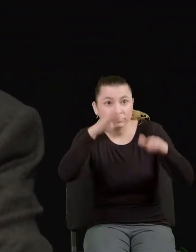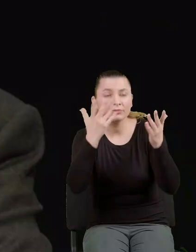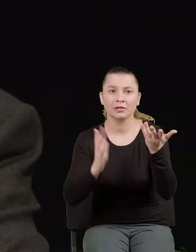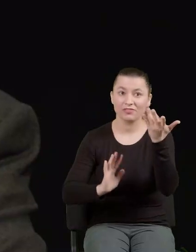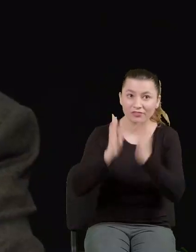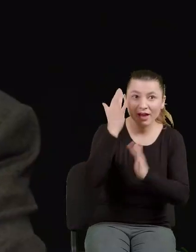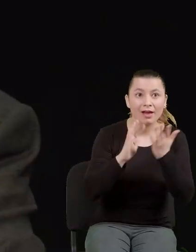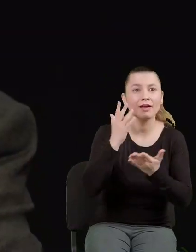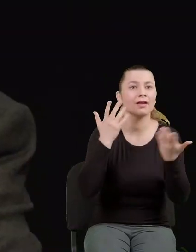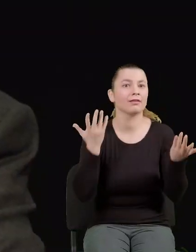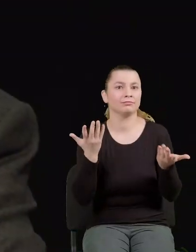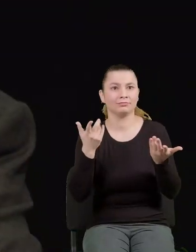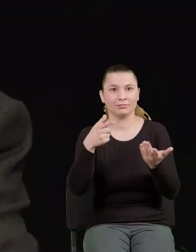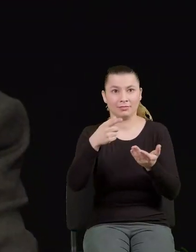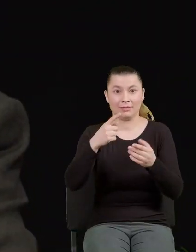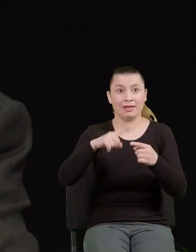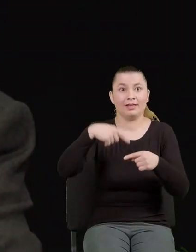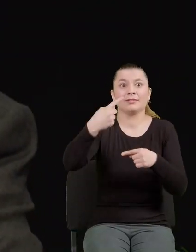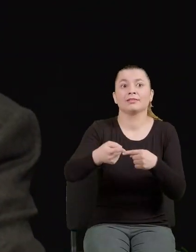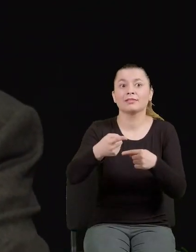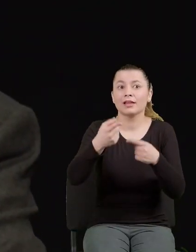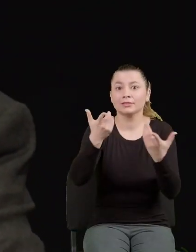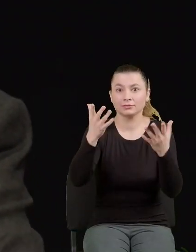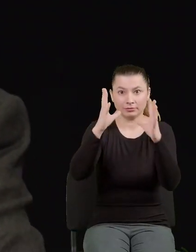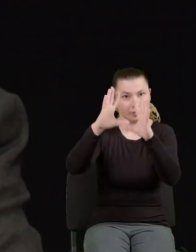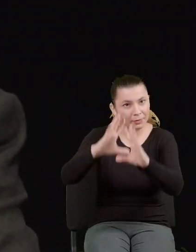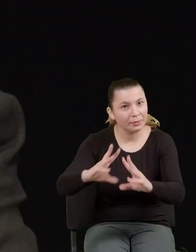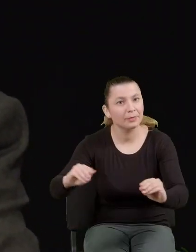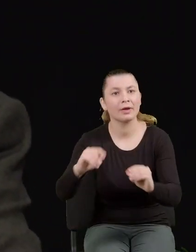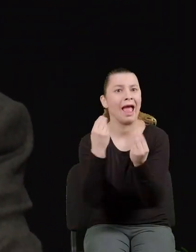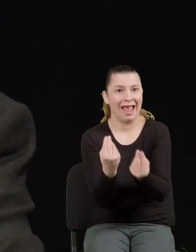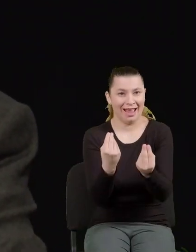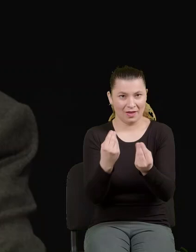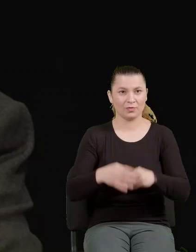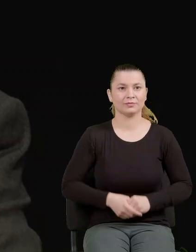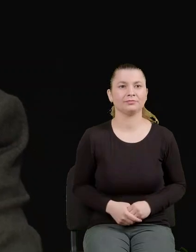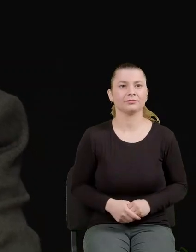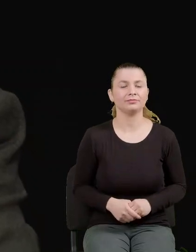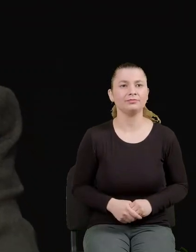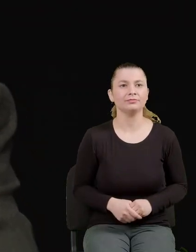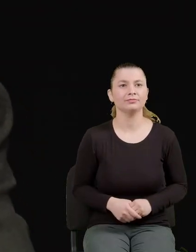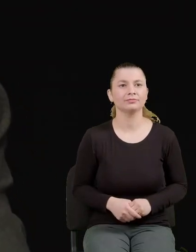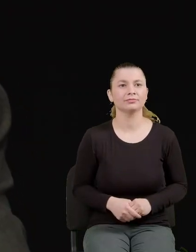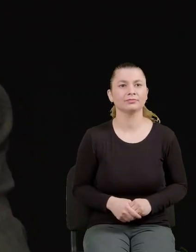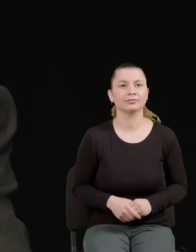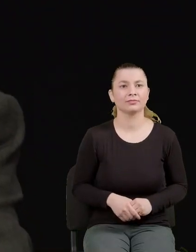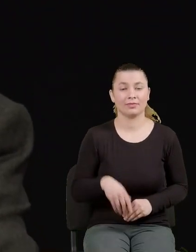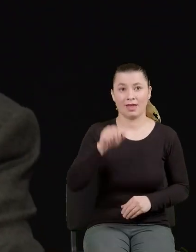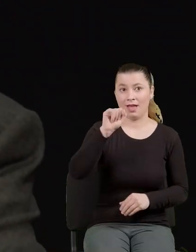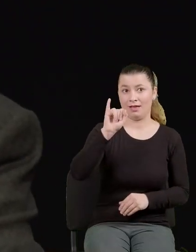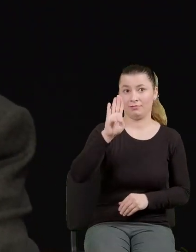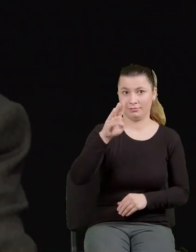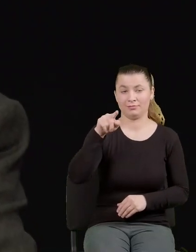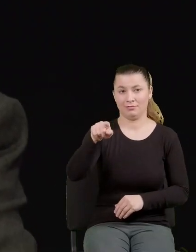which are, you know, which are the promoters being the Ministry of Defence, but they're actually providing equipment that is used for civil protection as